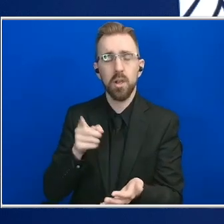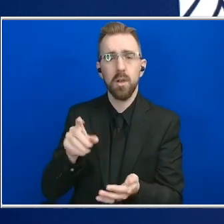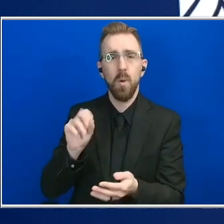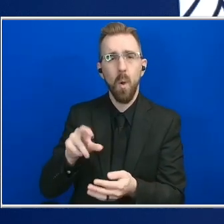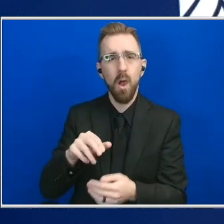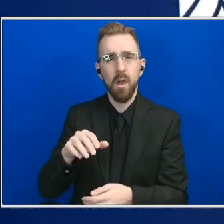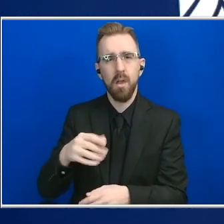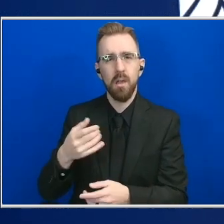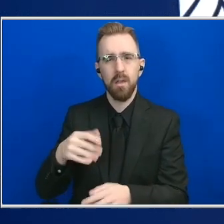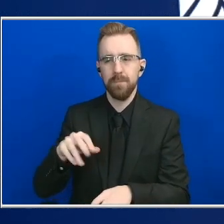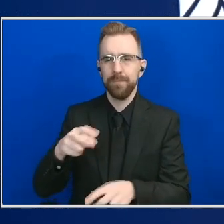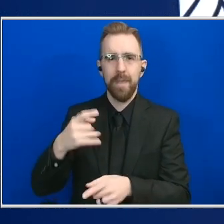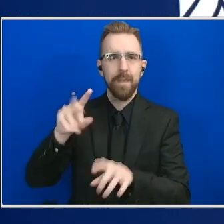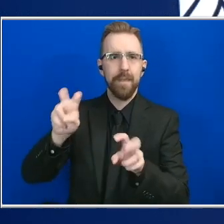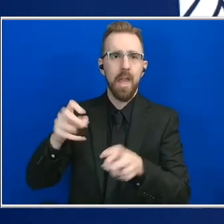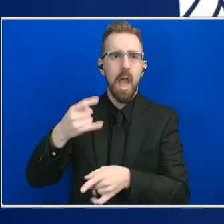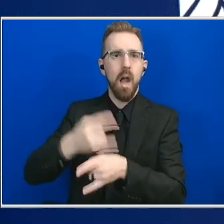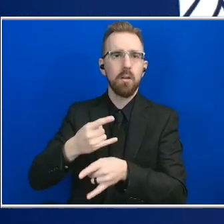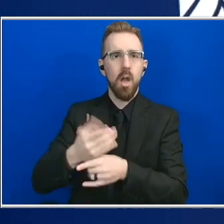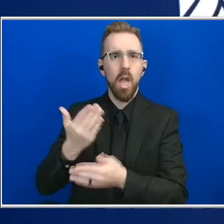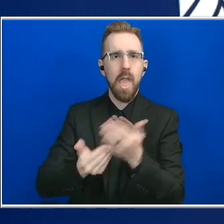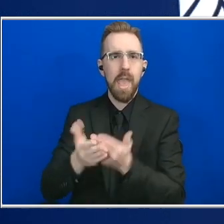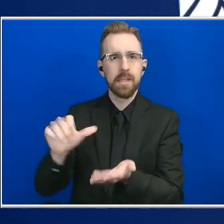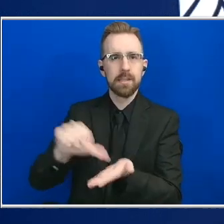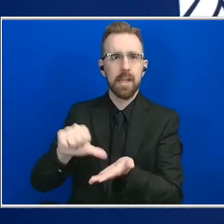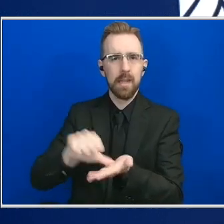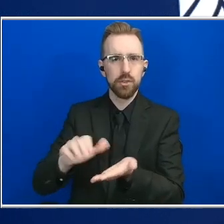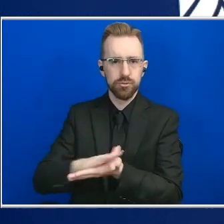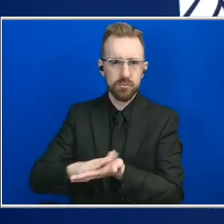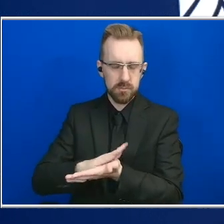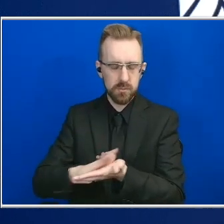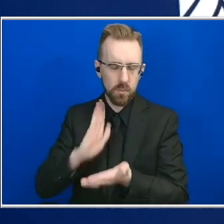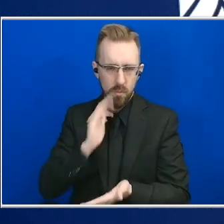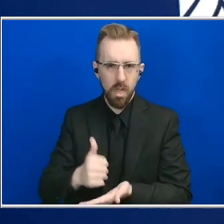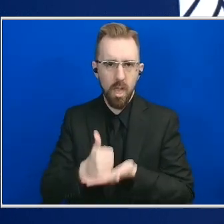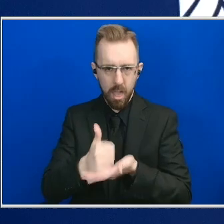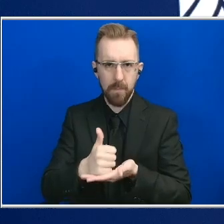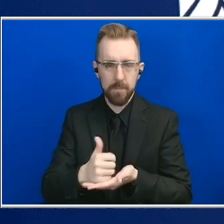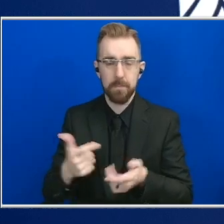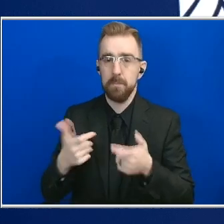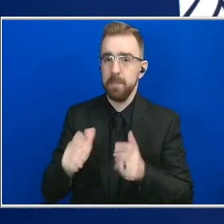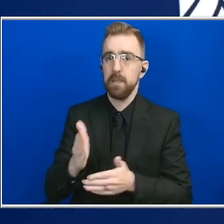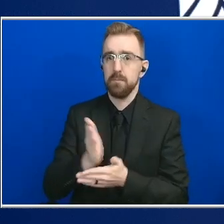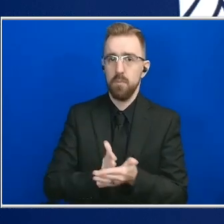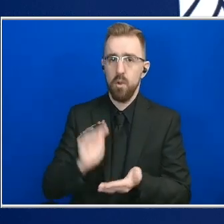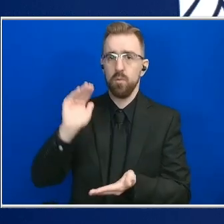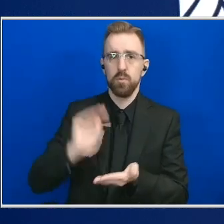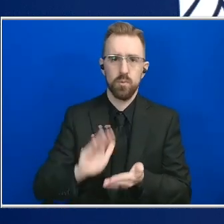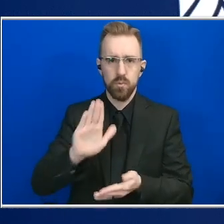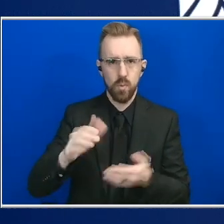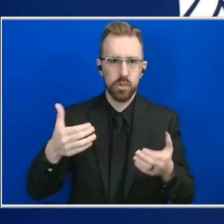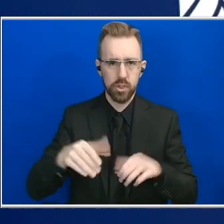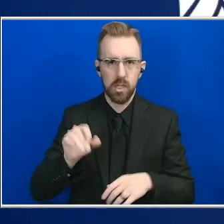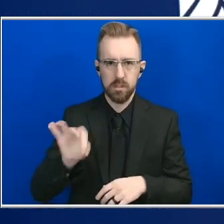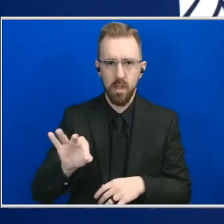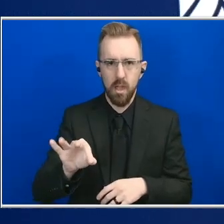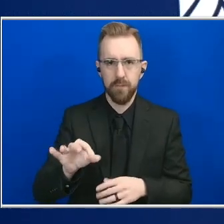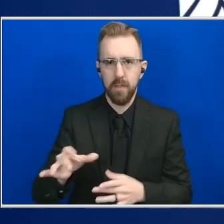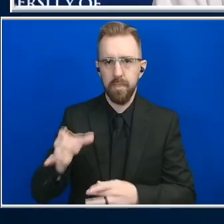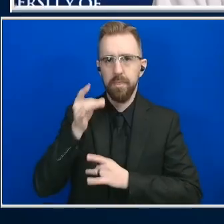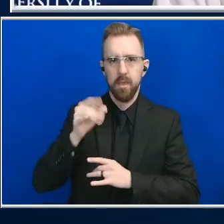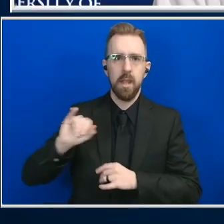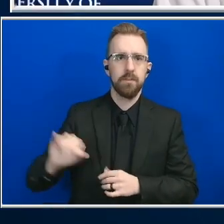hand sanitizers as well. That will help and be the biggest part in reducing your chance of getting infected with these